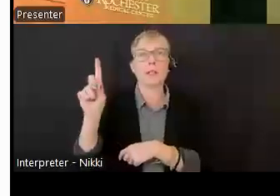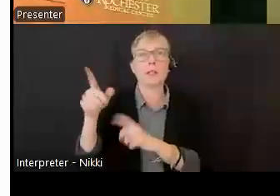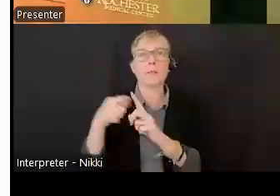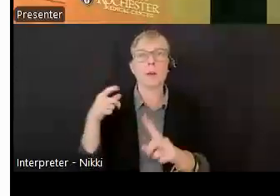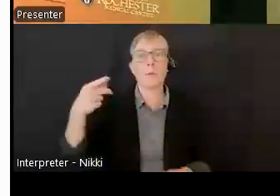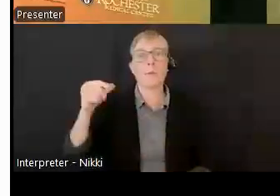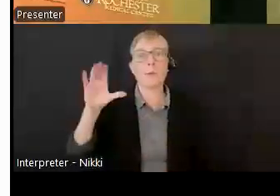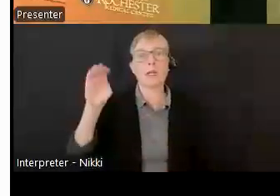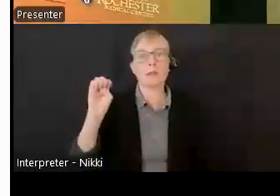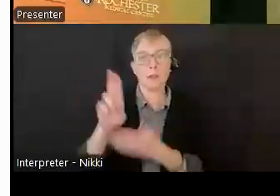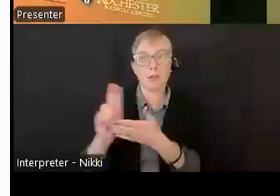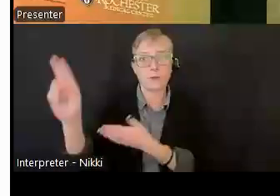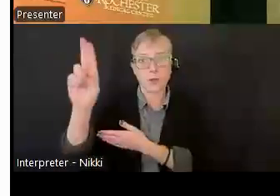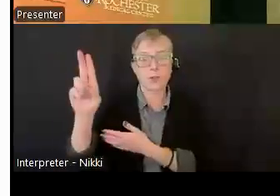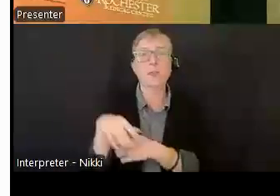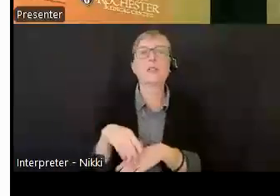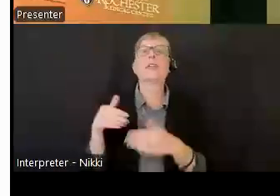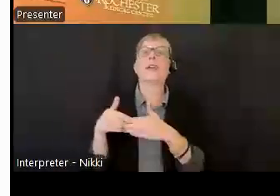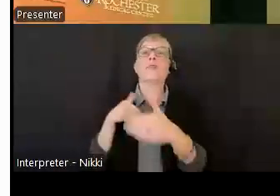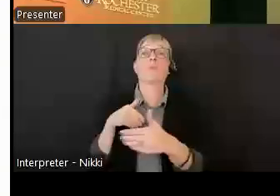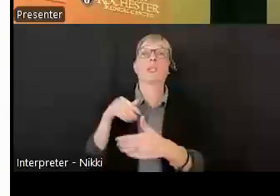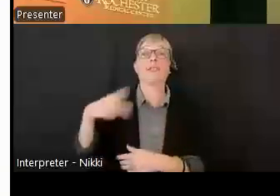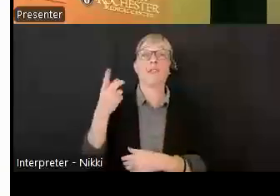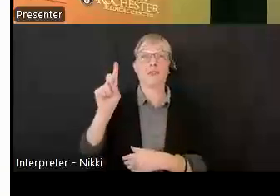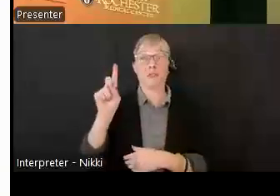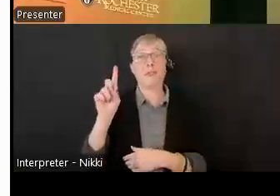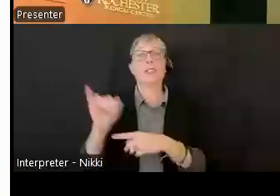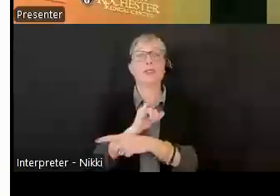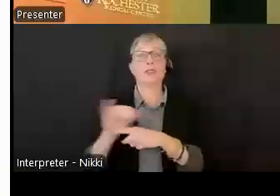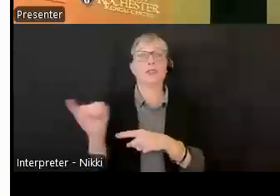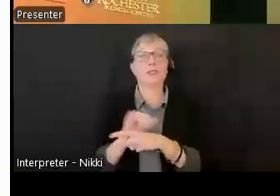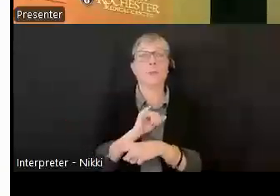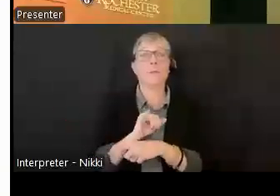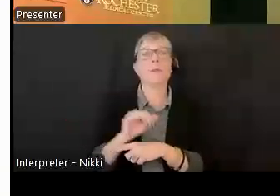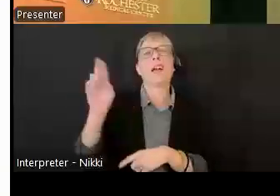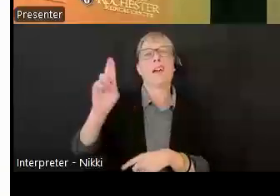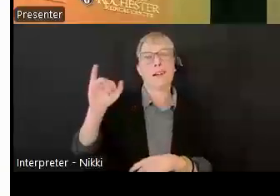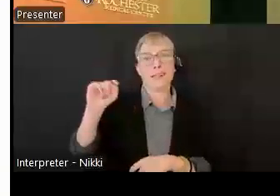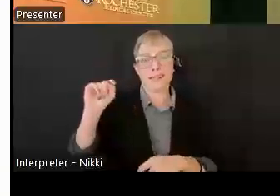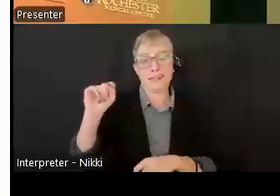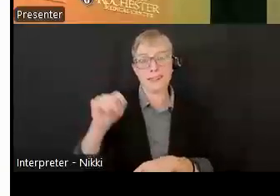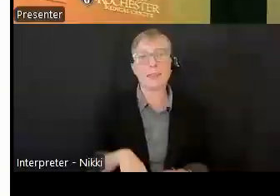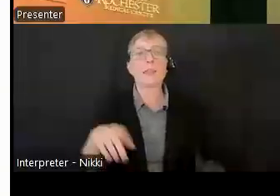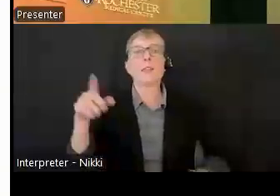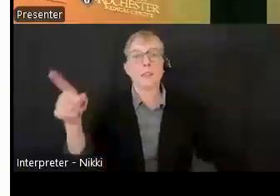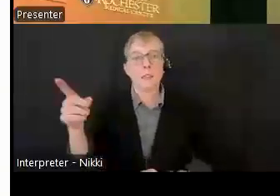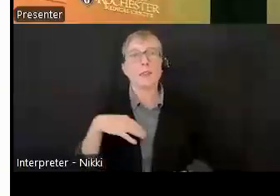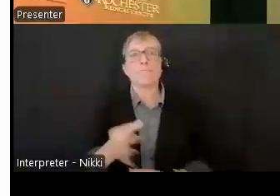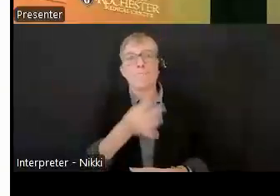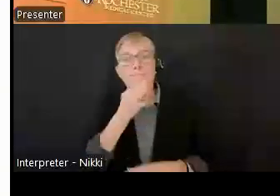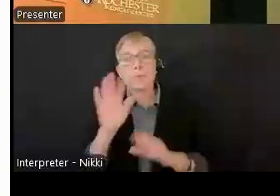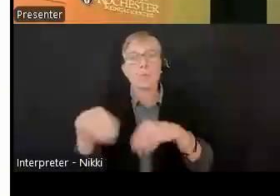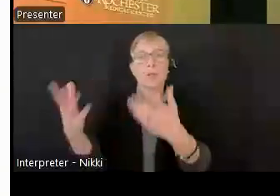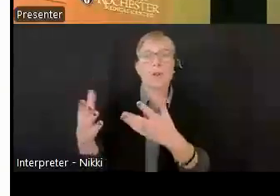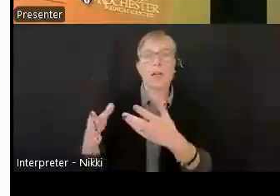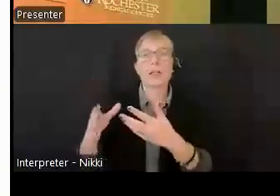and predoctoral internship from Rochester Institute of Technology. She has expertise in providing cognitive behavioral therapy, psychological testing,